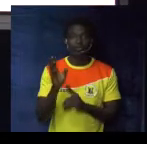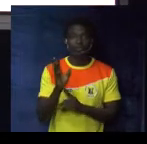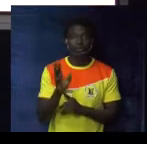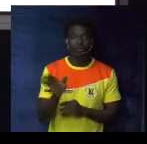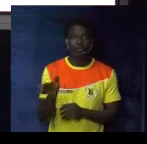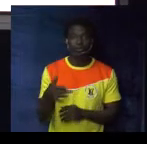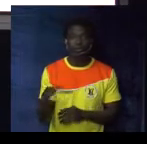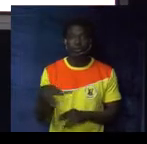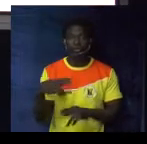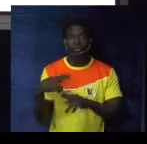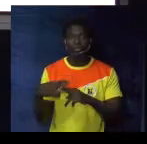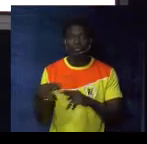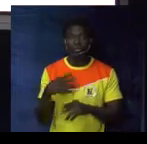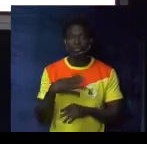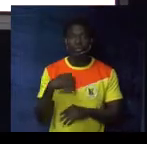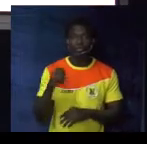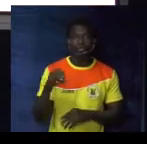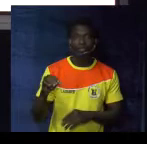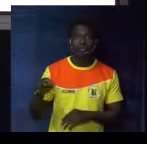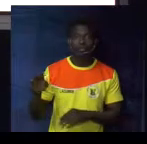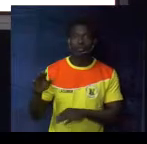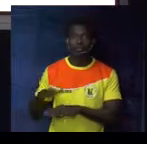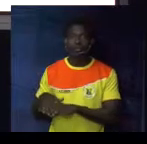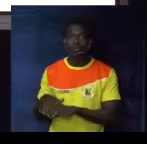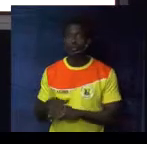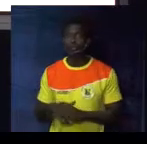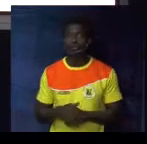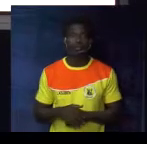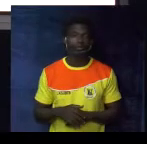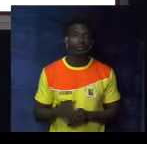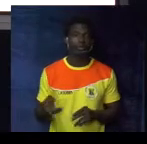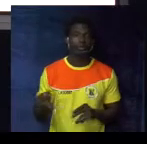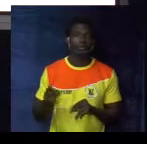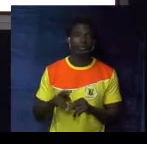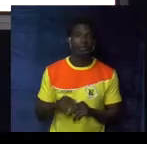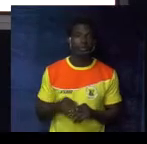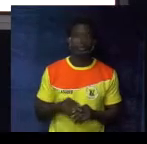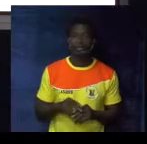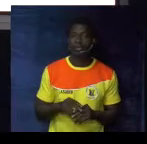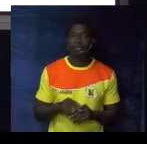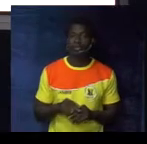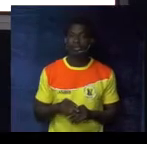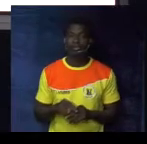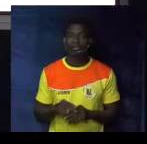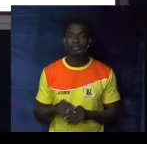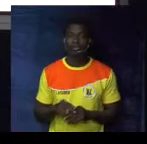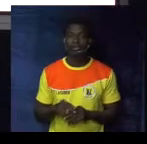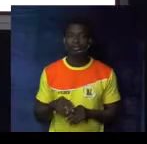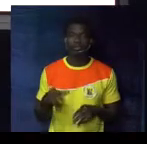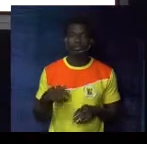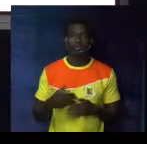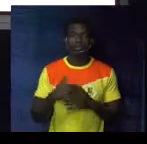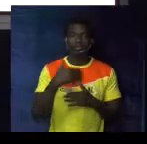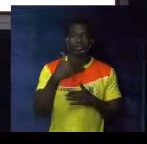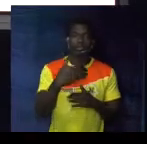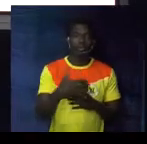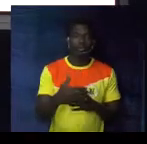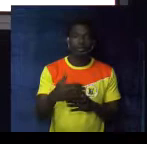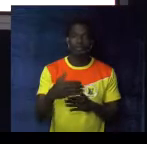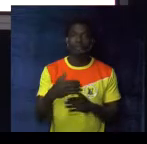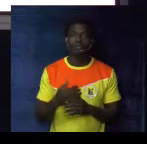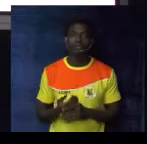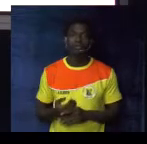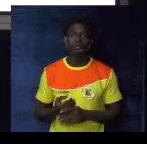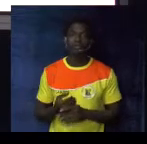fishes, eggs, and so on. It increases production of crops, fishes, eggs, and so on. Let's look at the